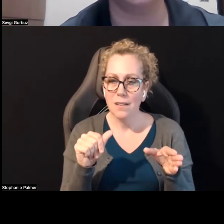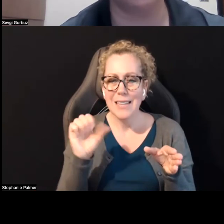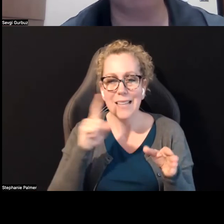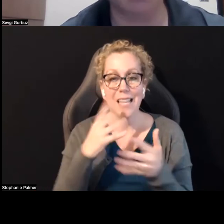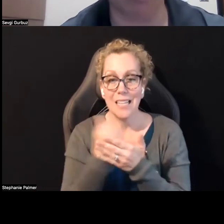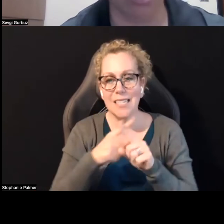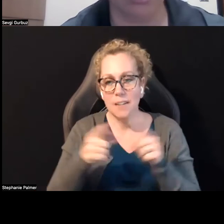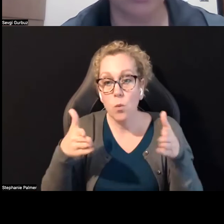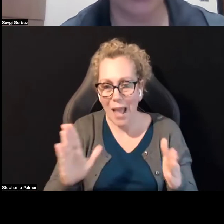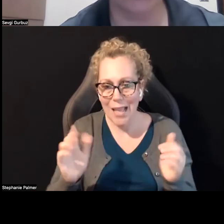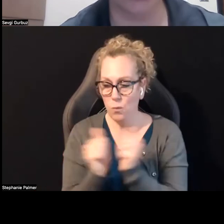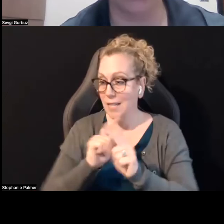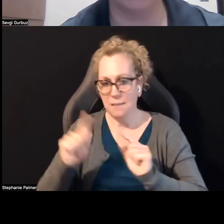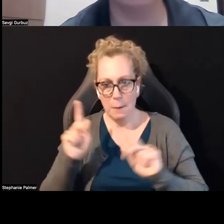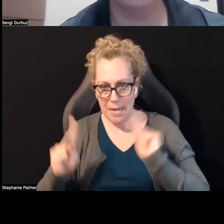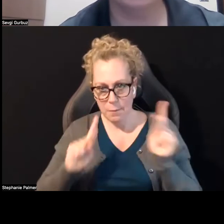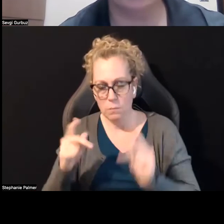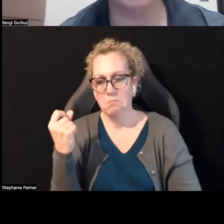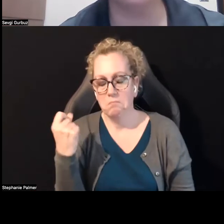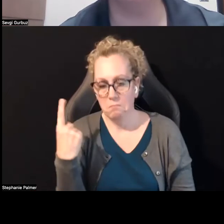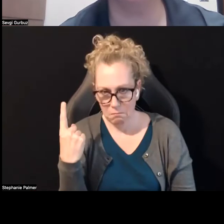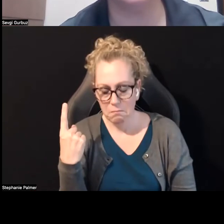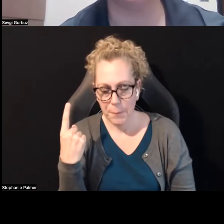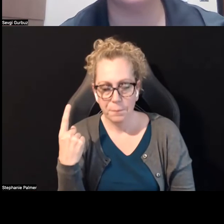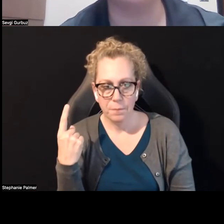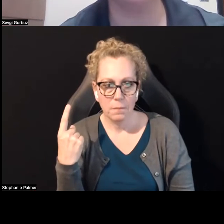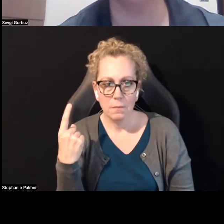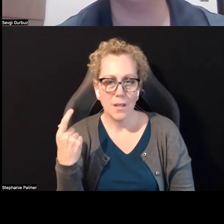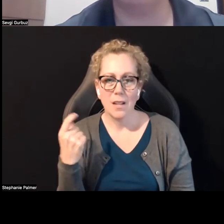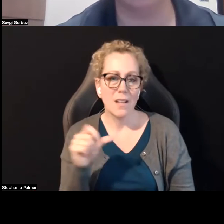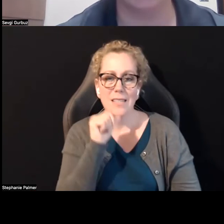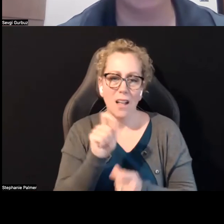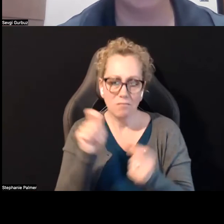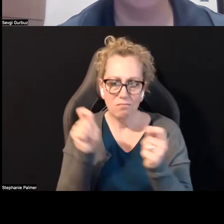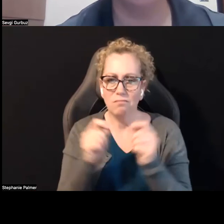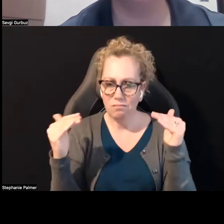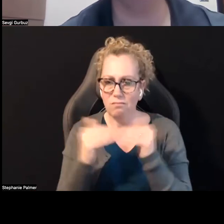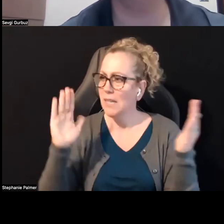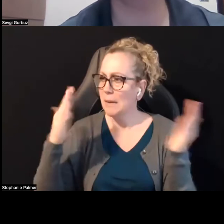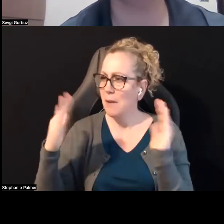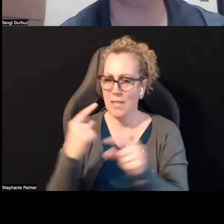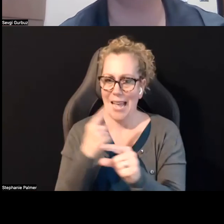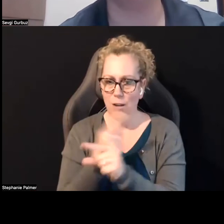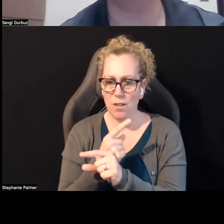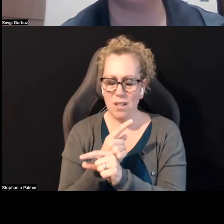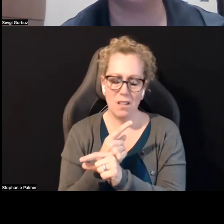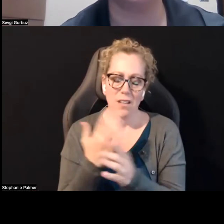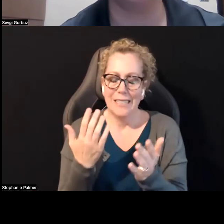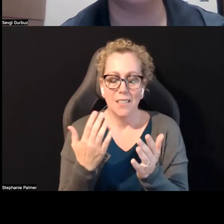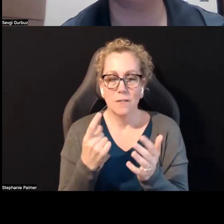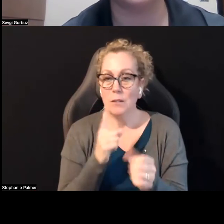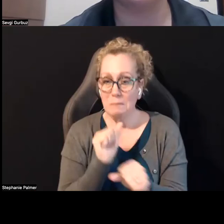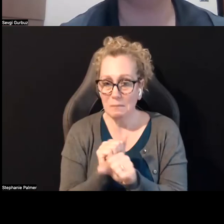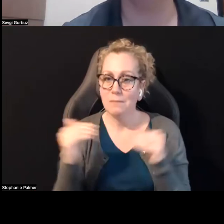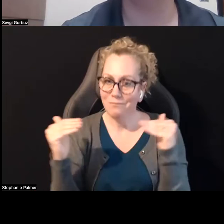environment with different people. So I don't view it as an absolute comparison. To really make an absolute comparison,